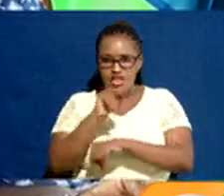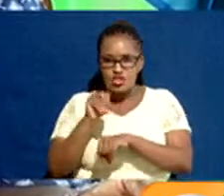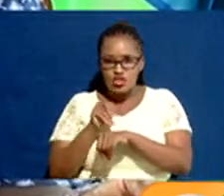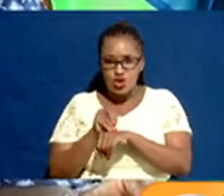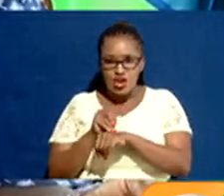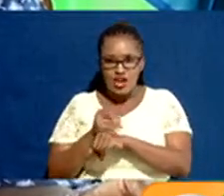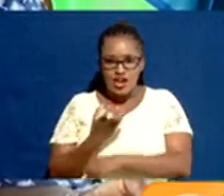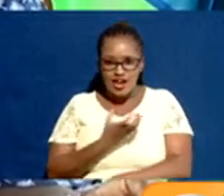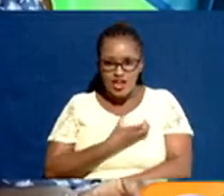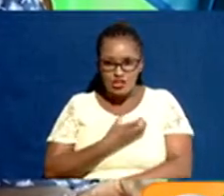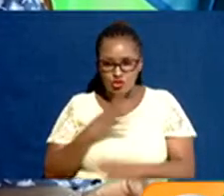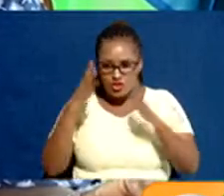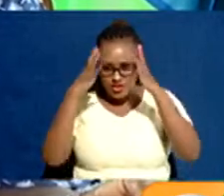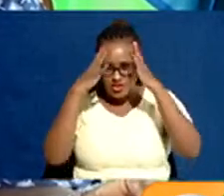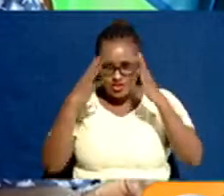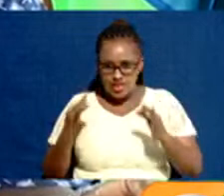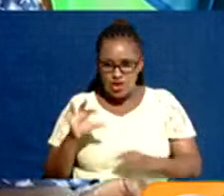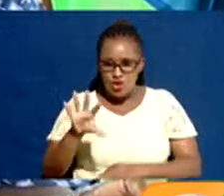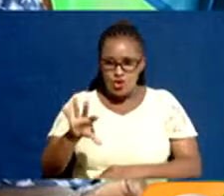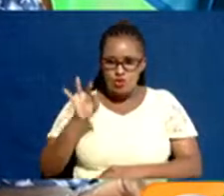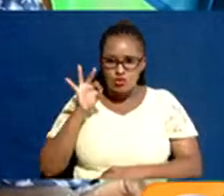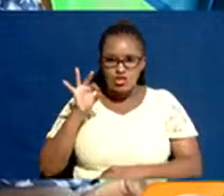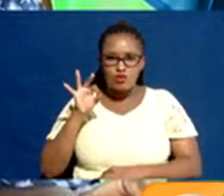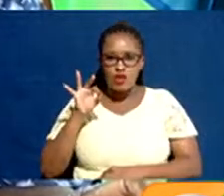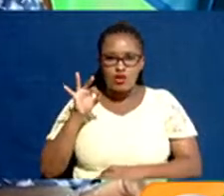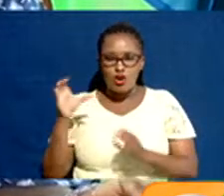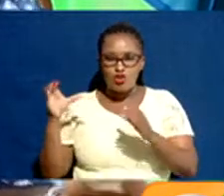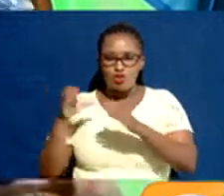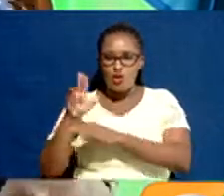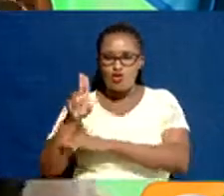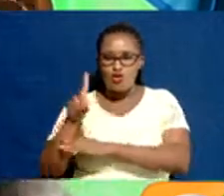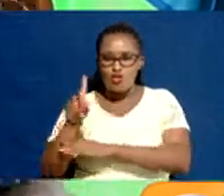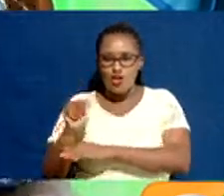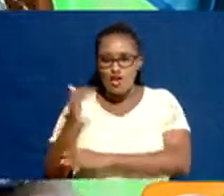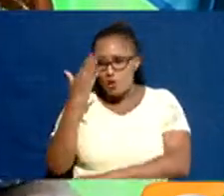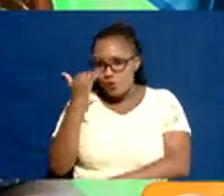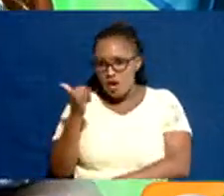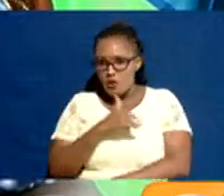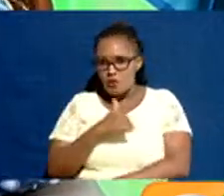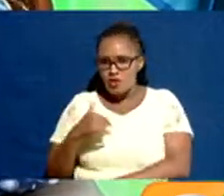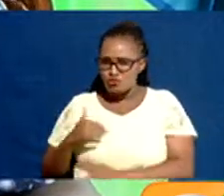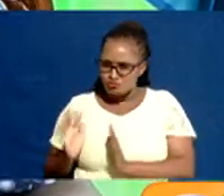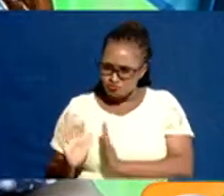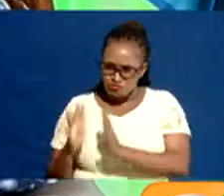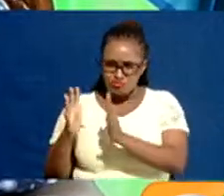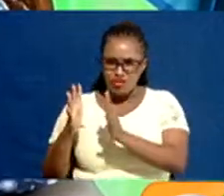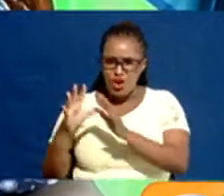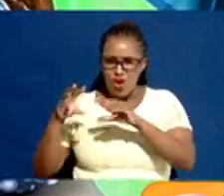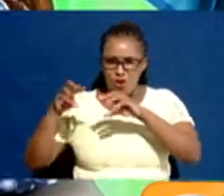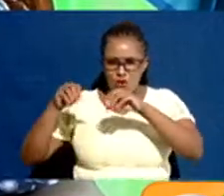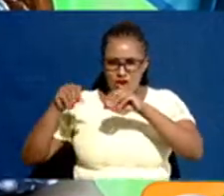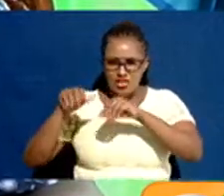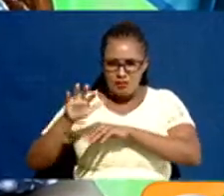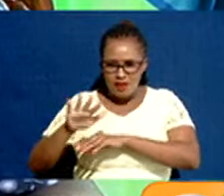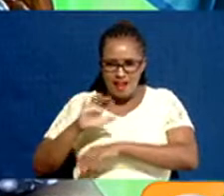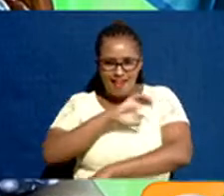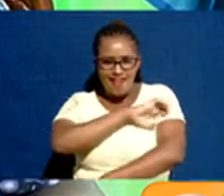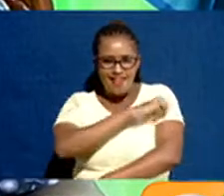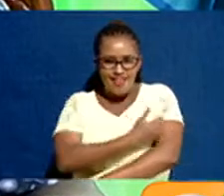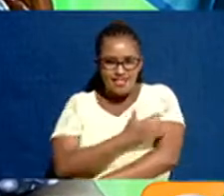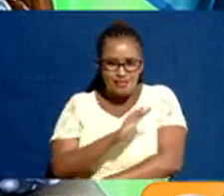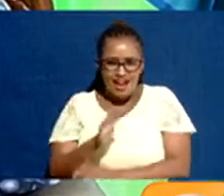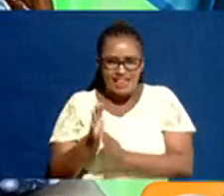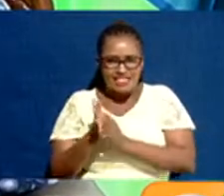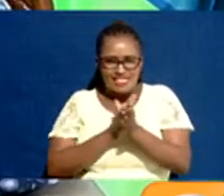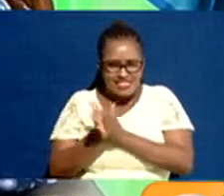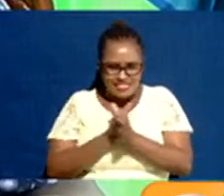Council decided to pick him to be the Secretary General of UDA, it's because we really appreciated his qualities, his energy, his passion